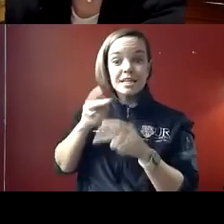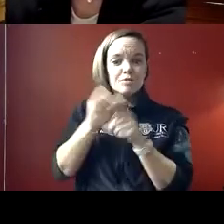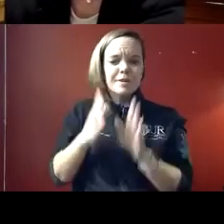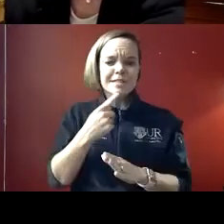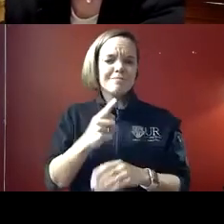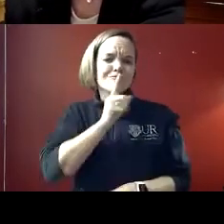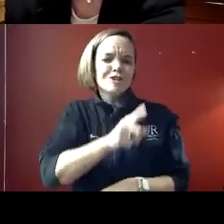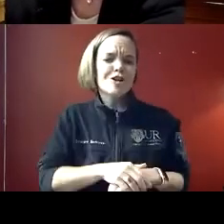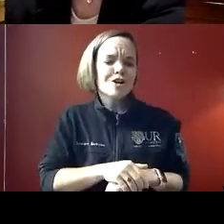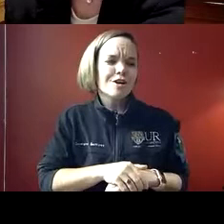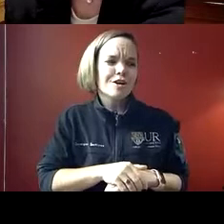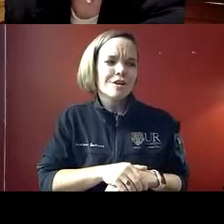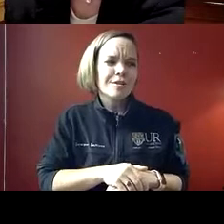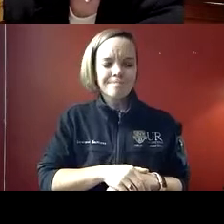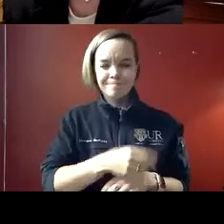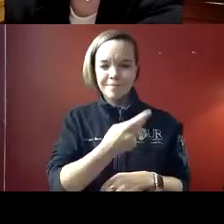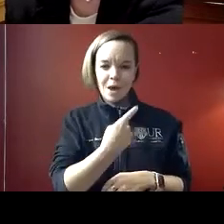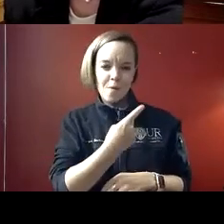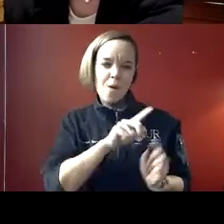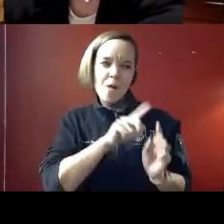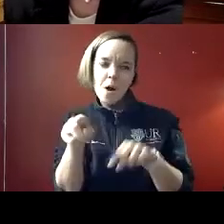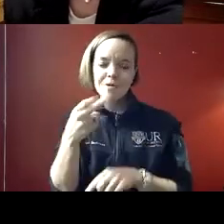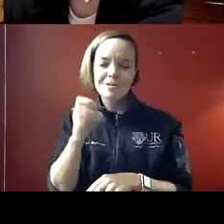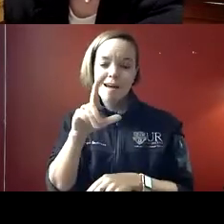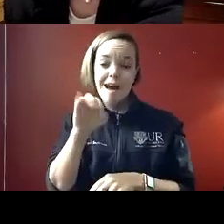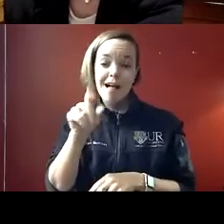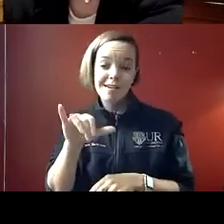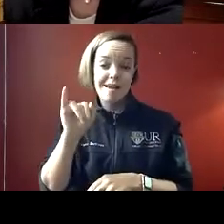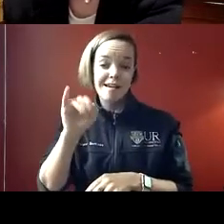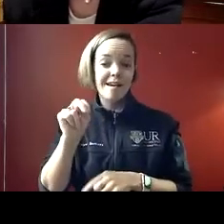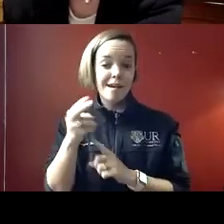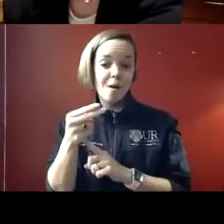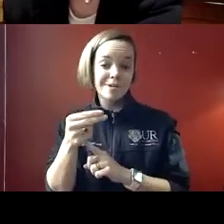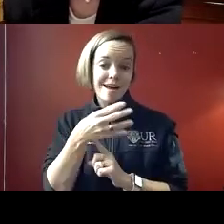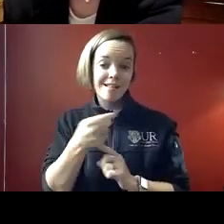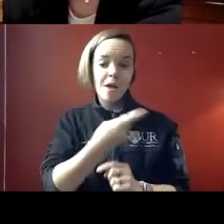let's go to the Holiday Inn and let's negotiate a raise there.